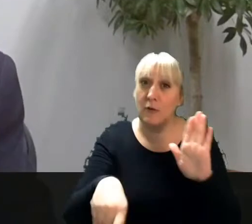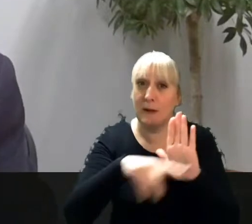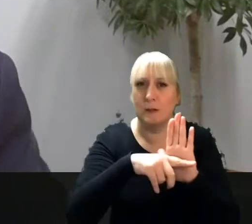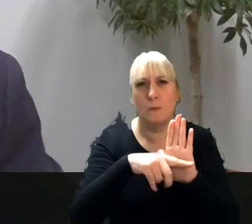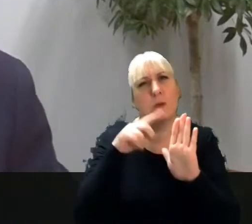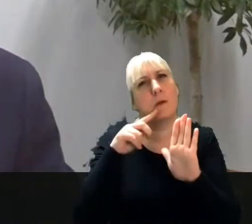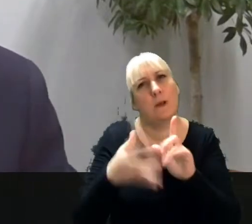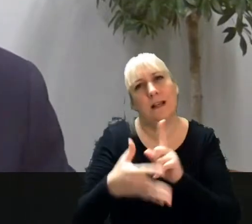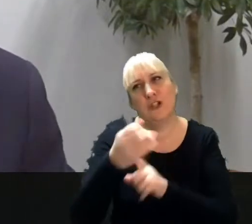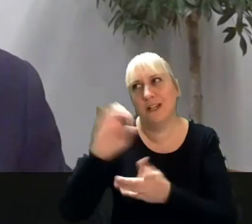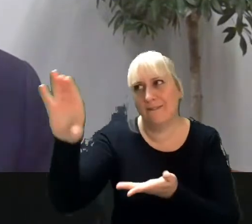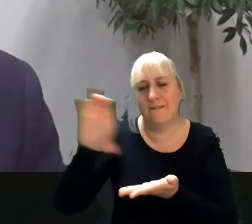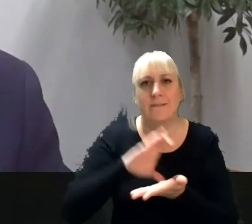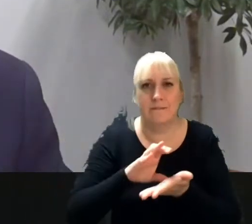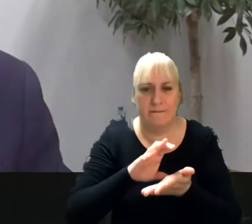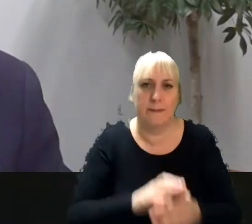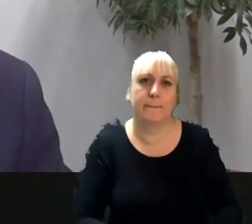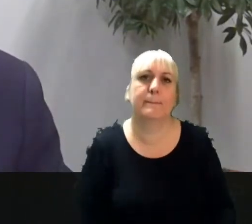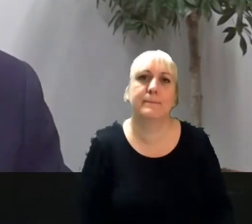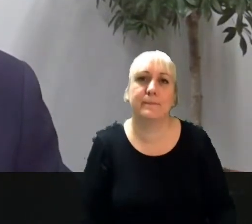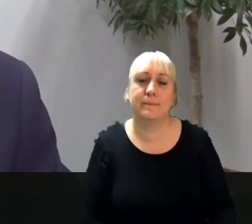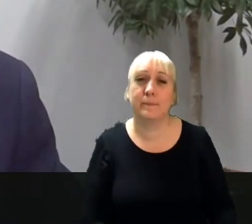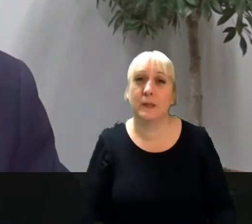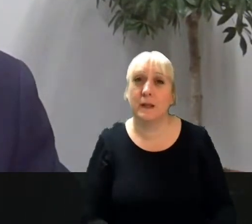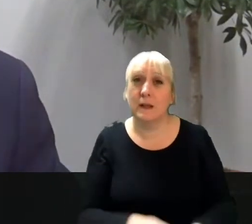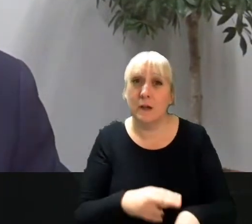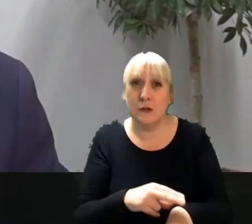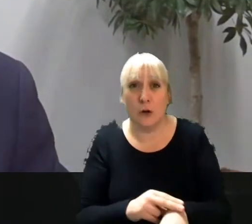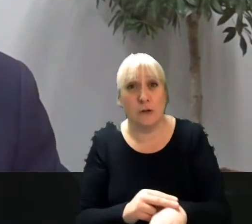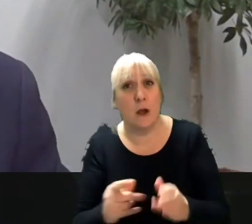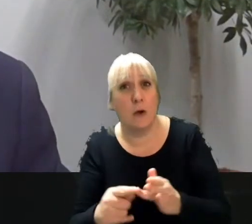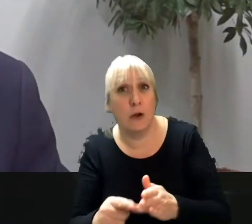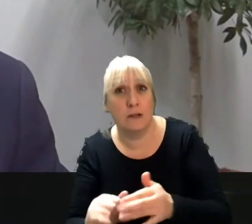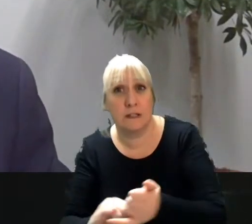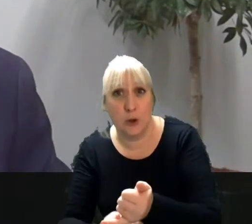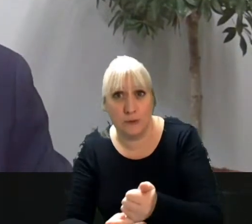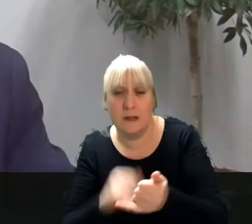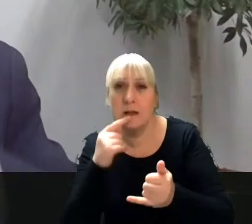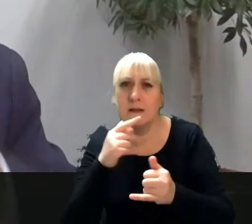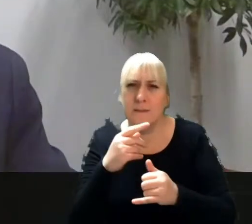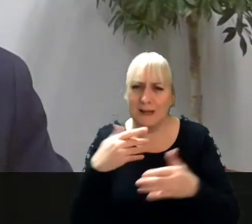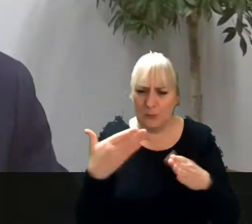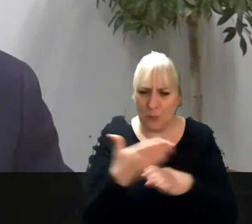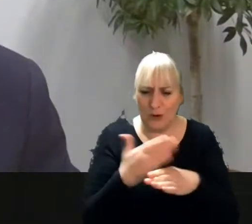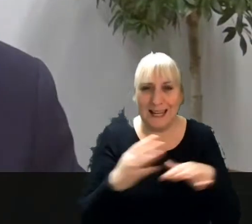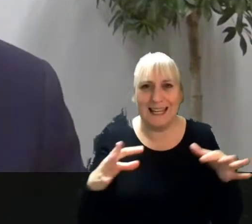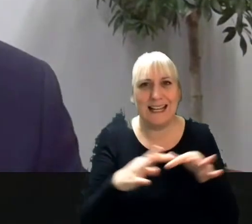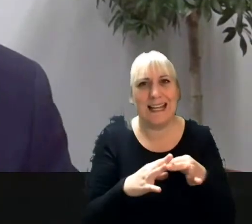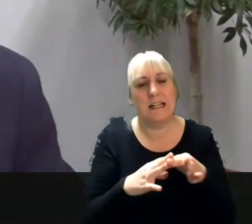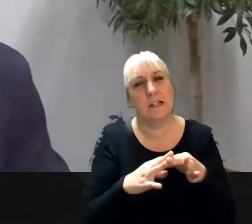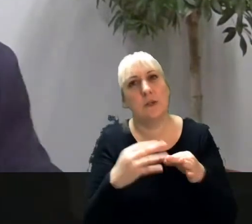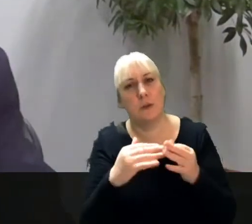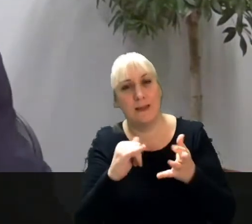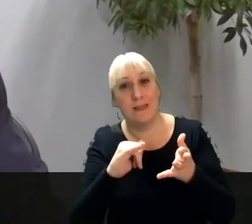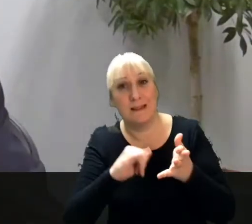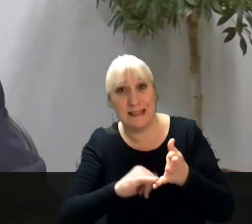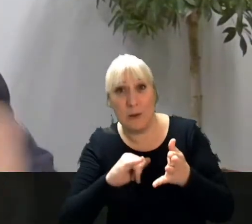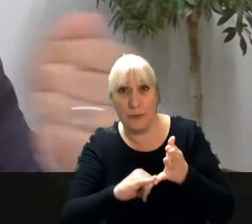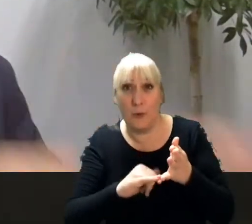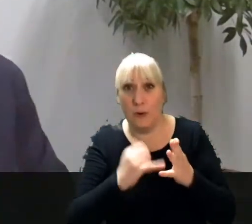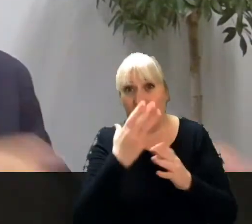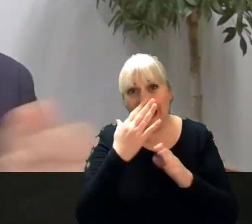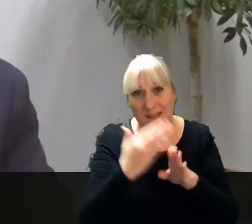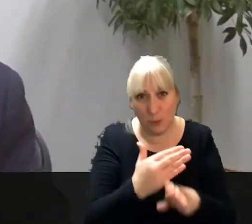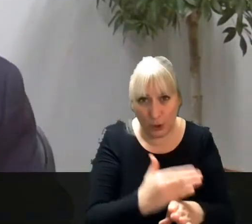Anka Sahota has been doing lots of work in relation to the Southall Gasworks on behalf of local residents. Some of these